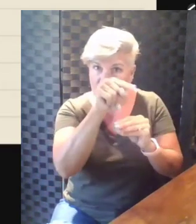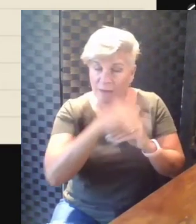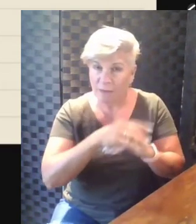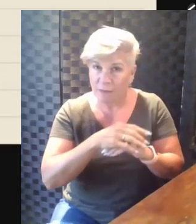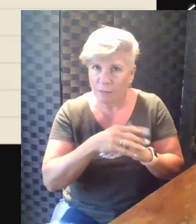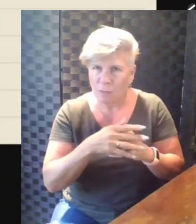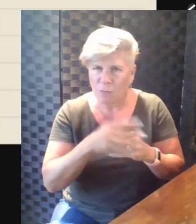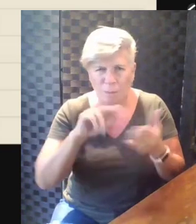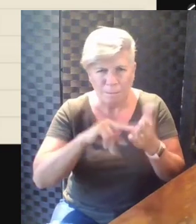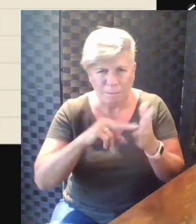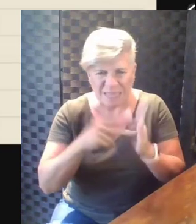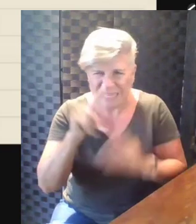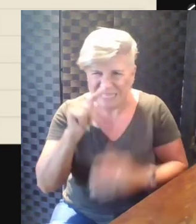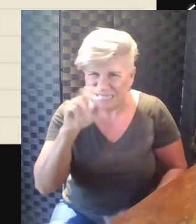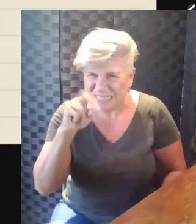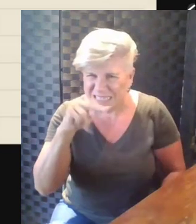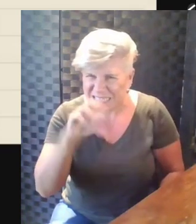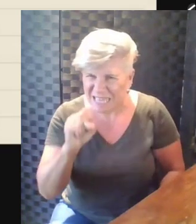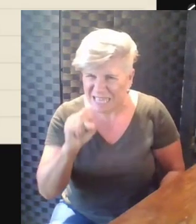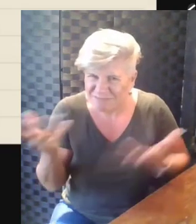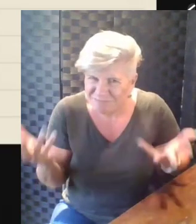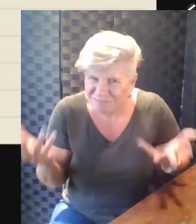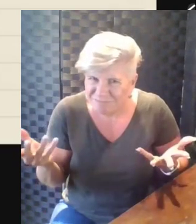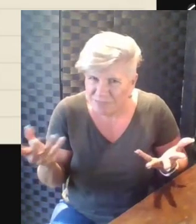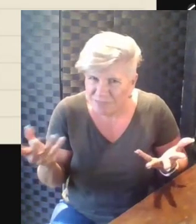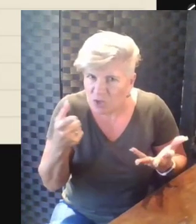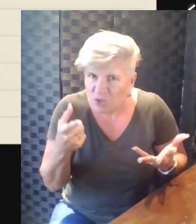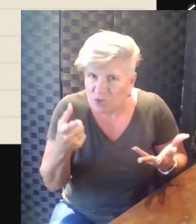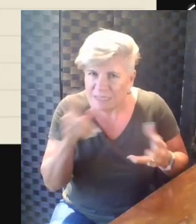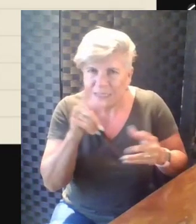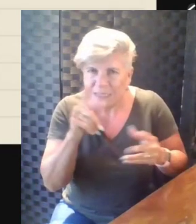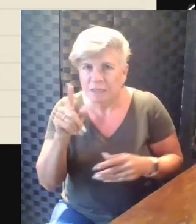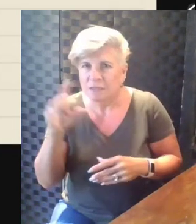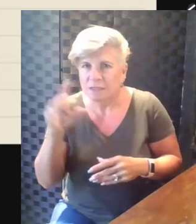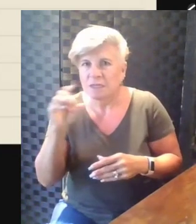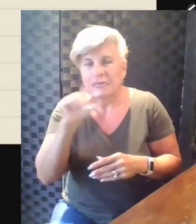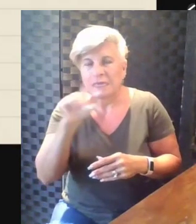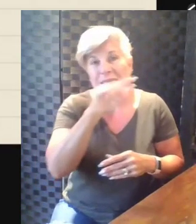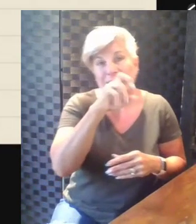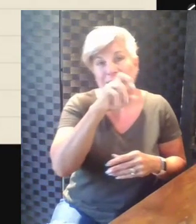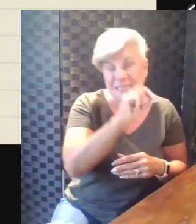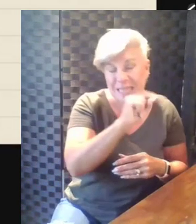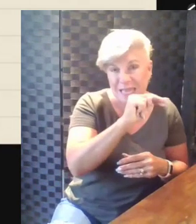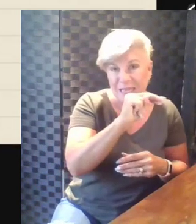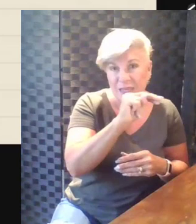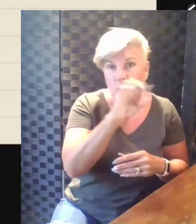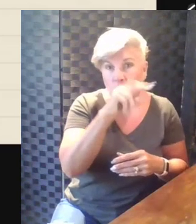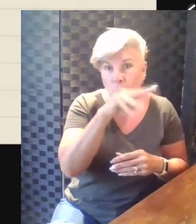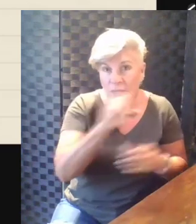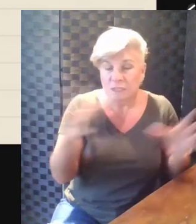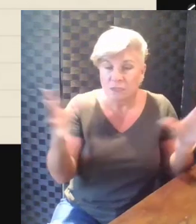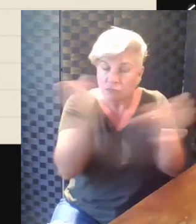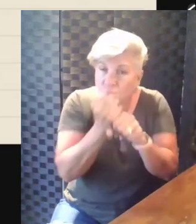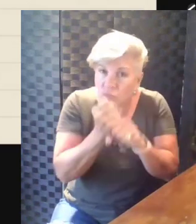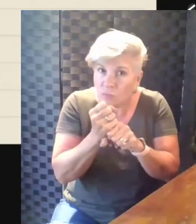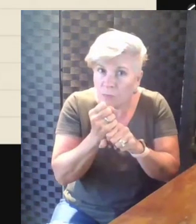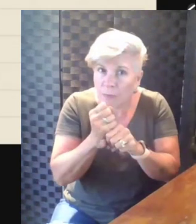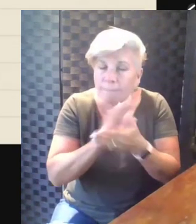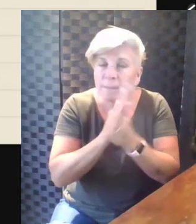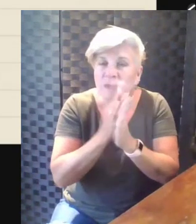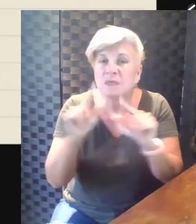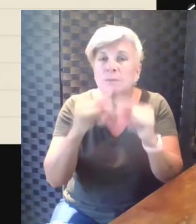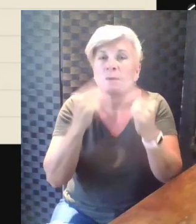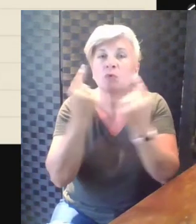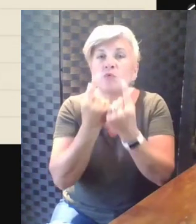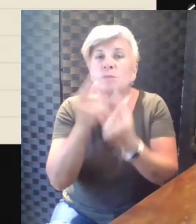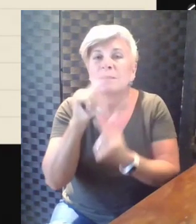What are tens? When you combine 10 ones, you get a group of 10. On